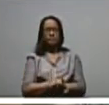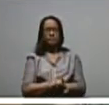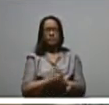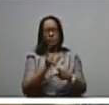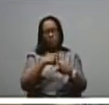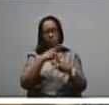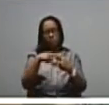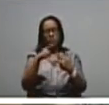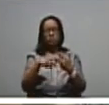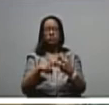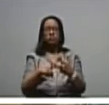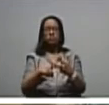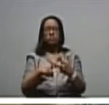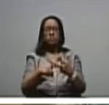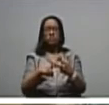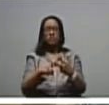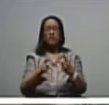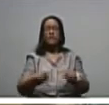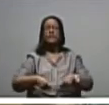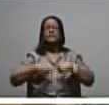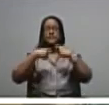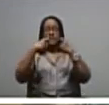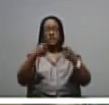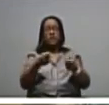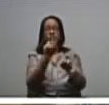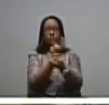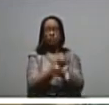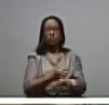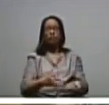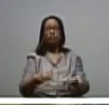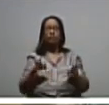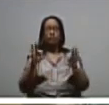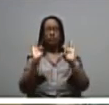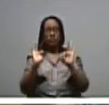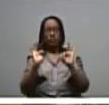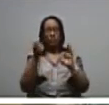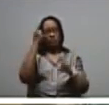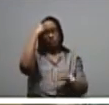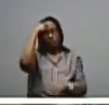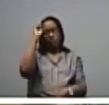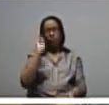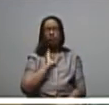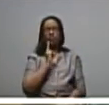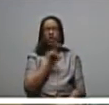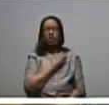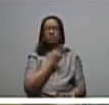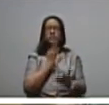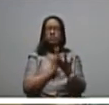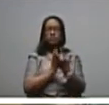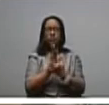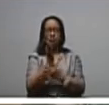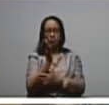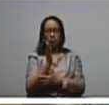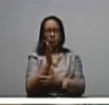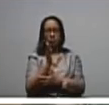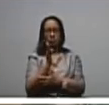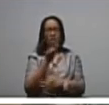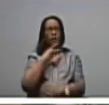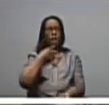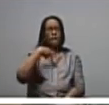this is a gift of freedom which has come to us through our